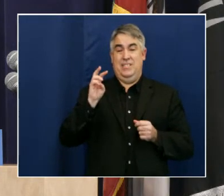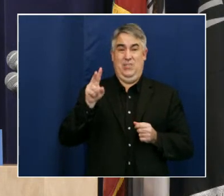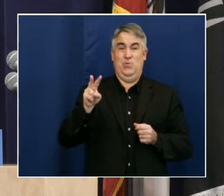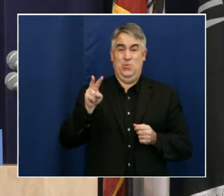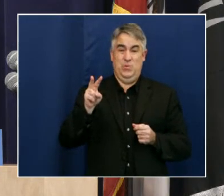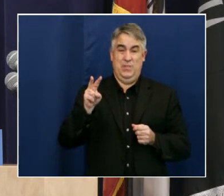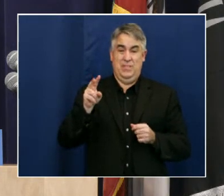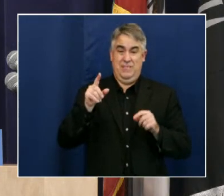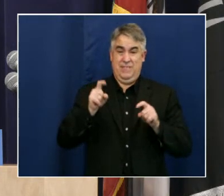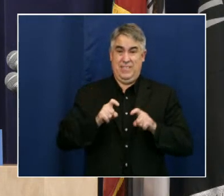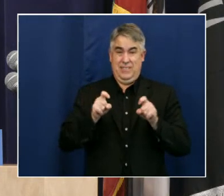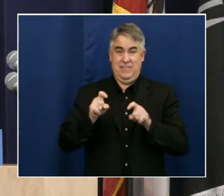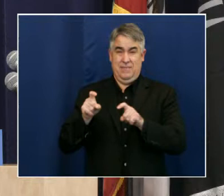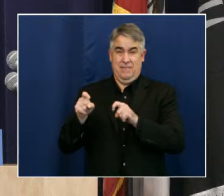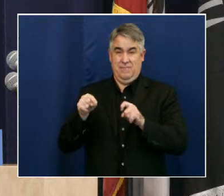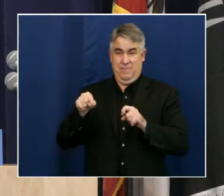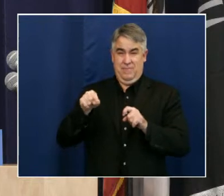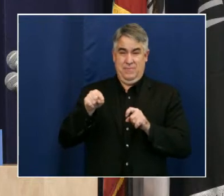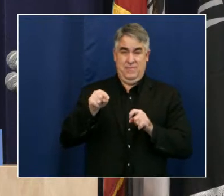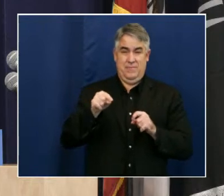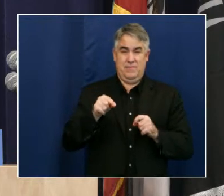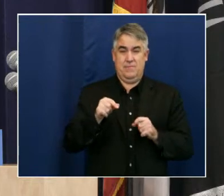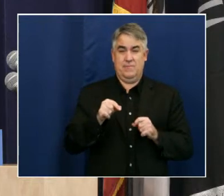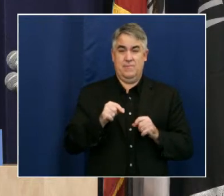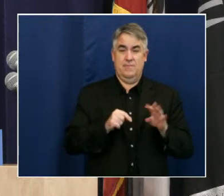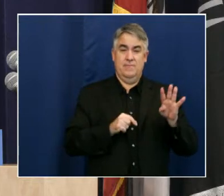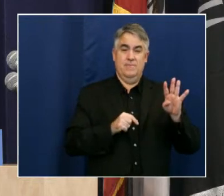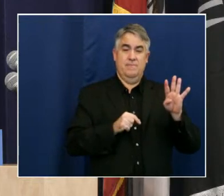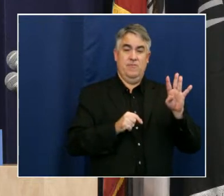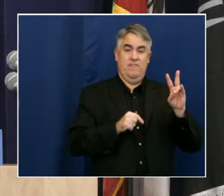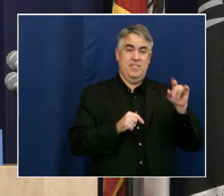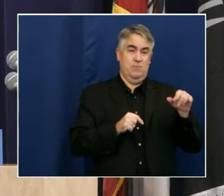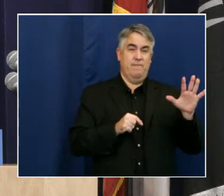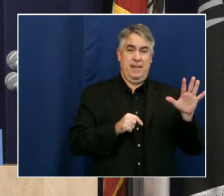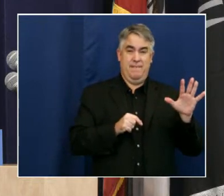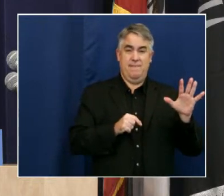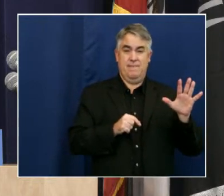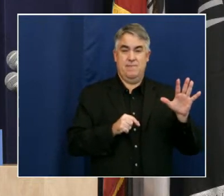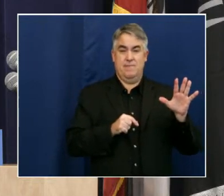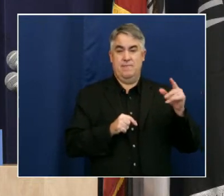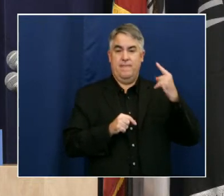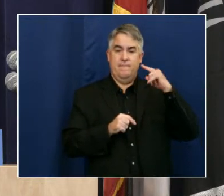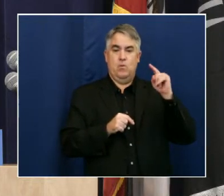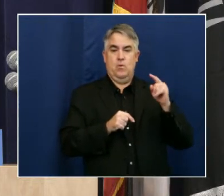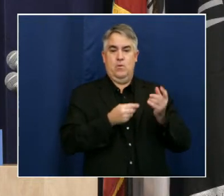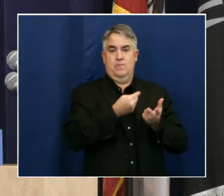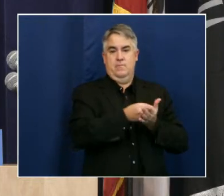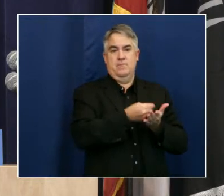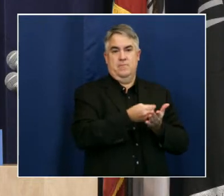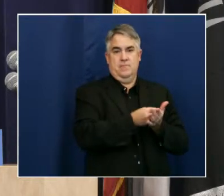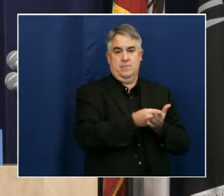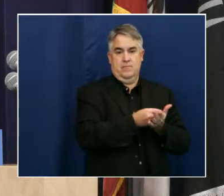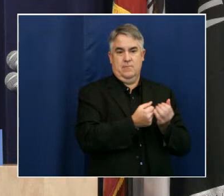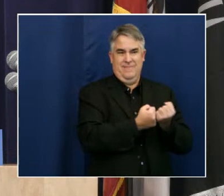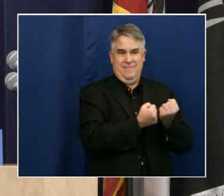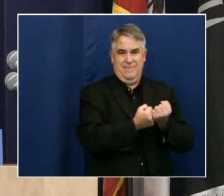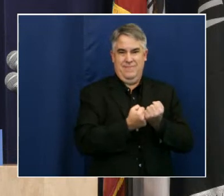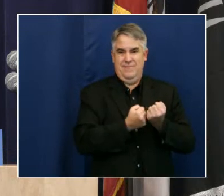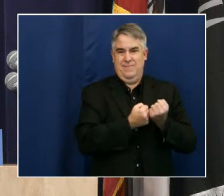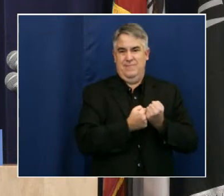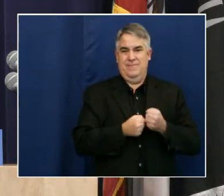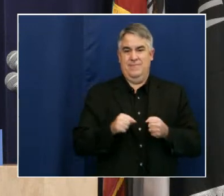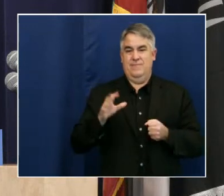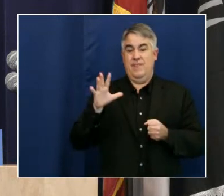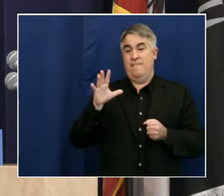distribute 47.5 in relief funding for other businesses, 13.5 million in housing relief for our residents, and 5 million for child